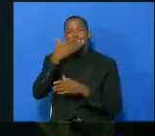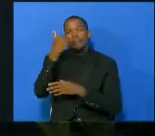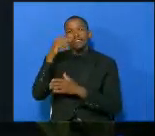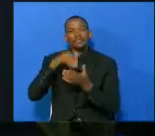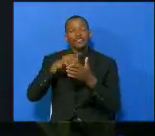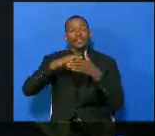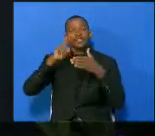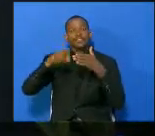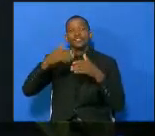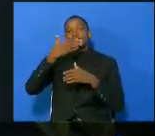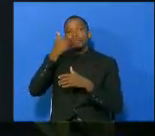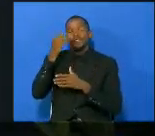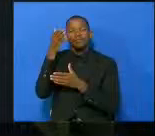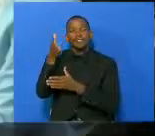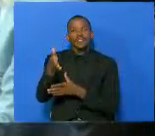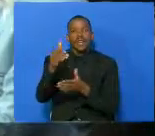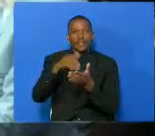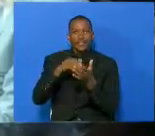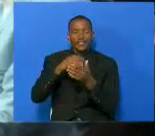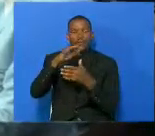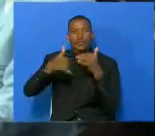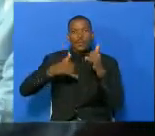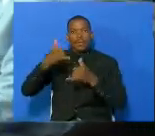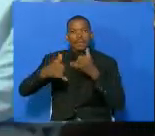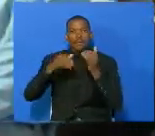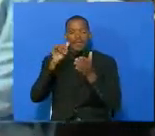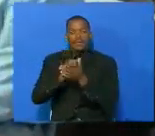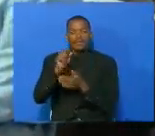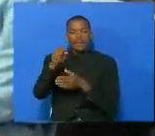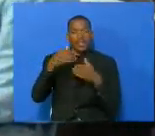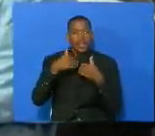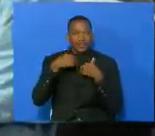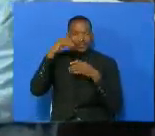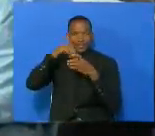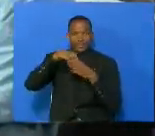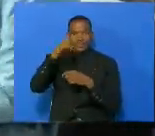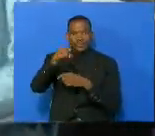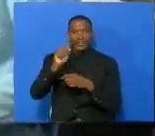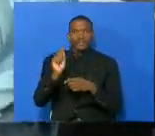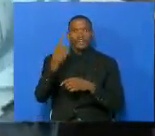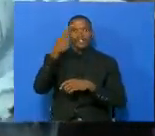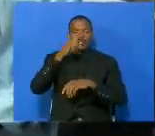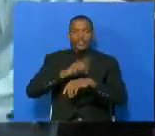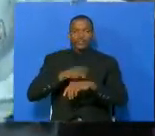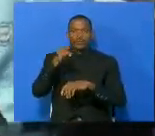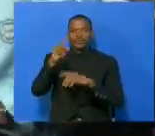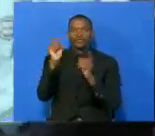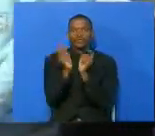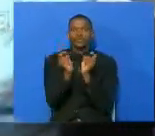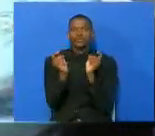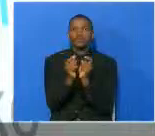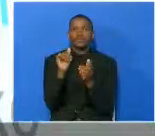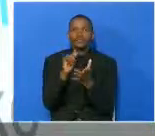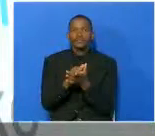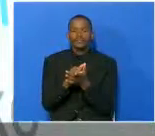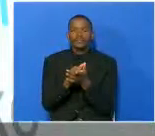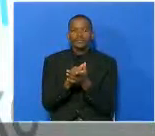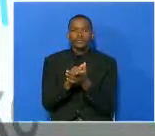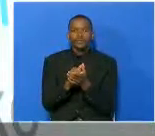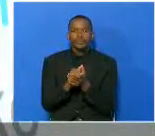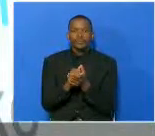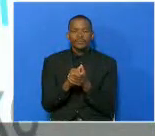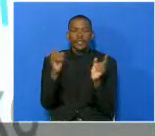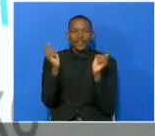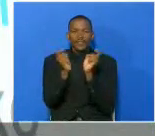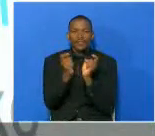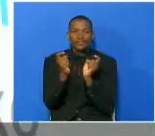a mantle segolo jang mo metshamekong e ba neng ba e tsenelela e le lantlha ko dikgaisanyong tseo. The games